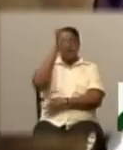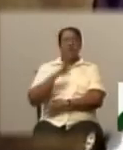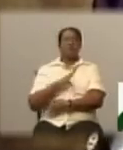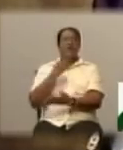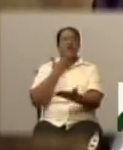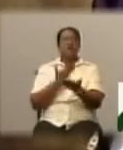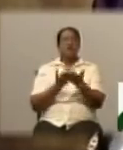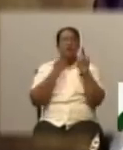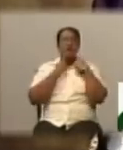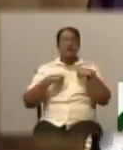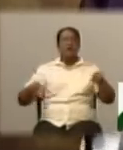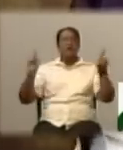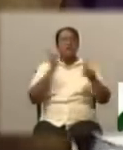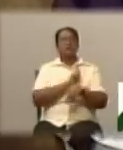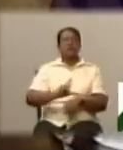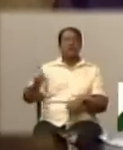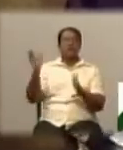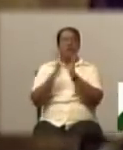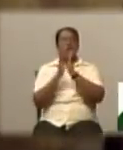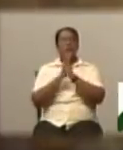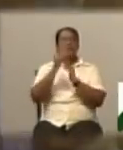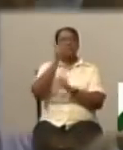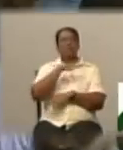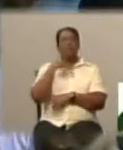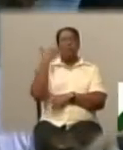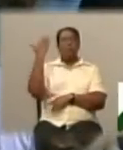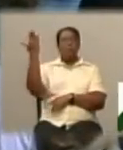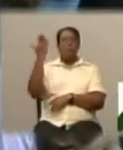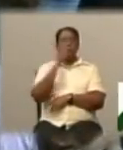The Gospel of the Lord.